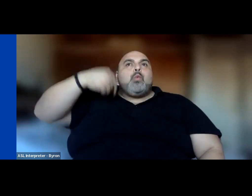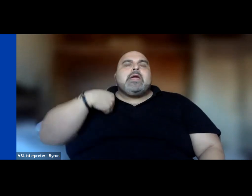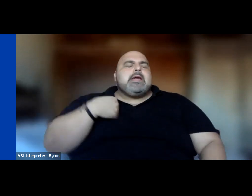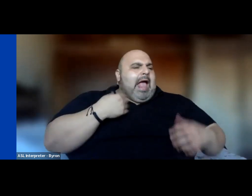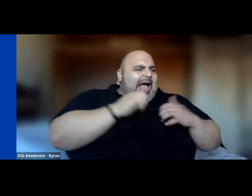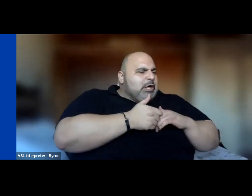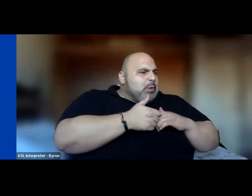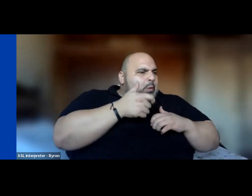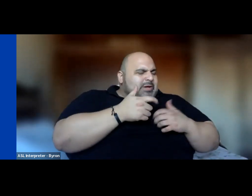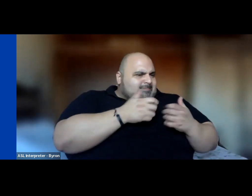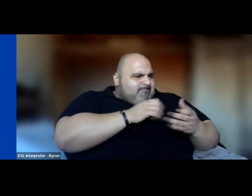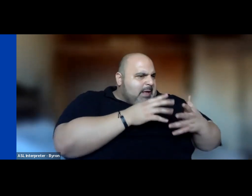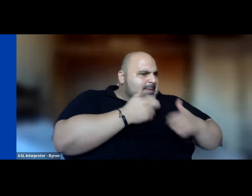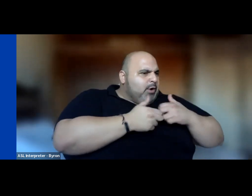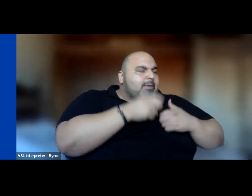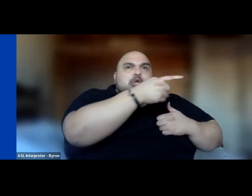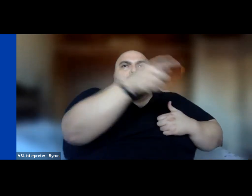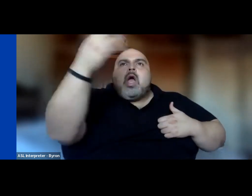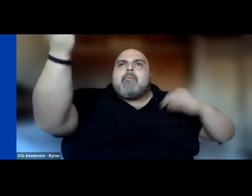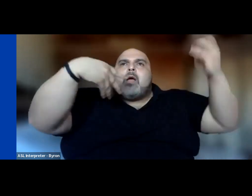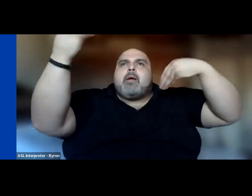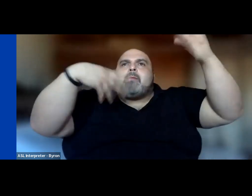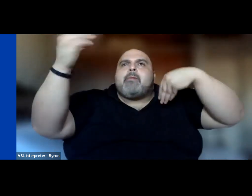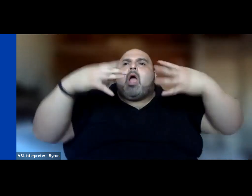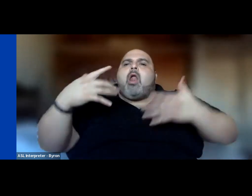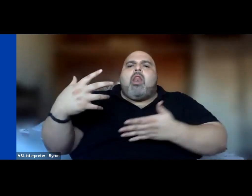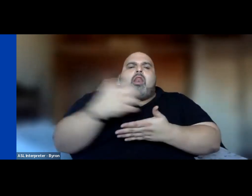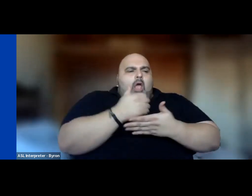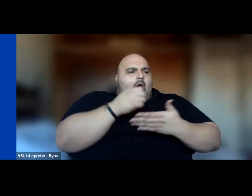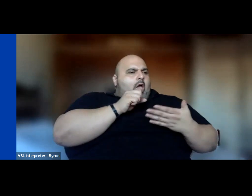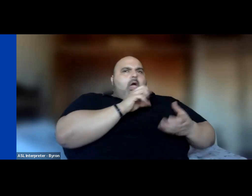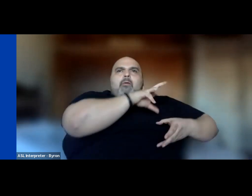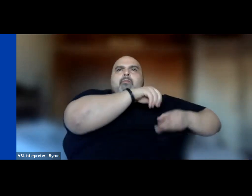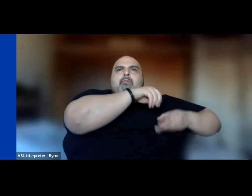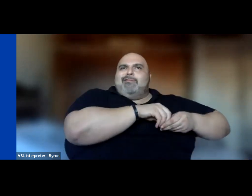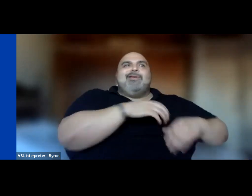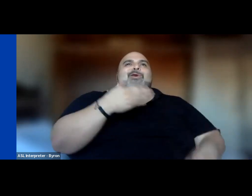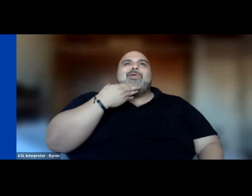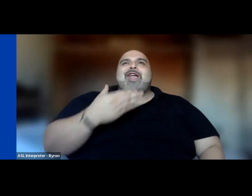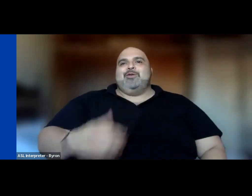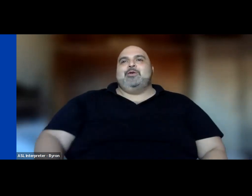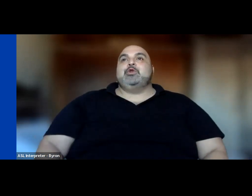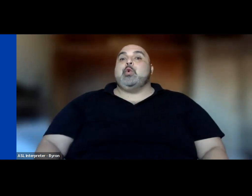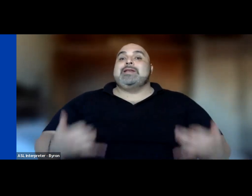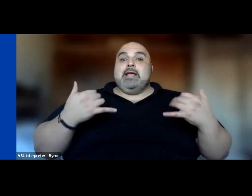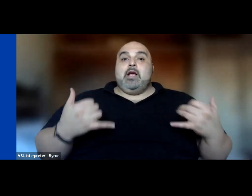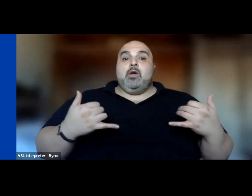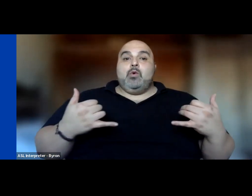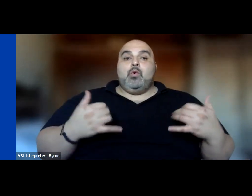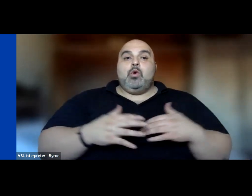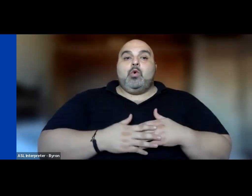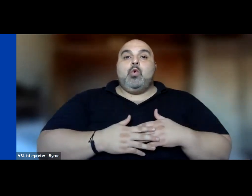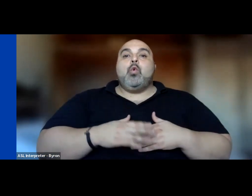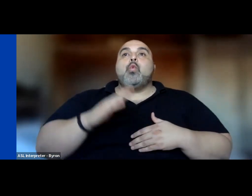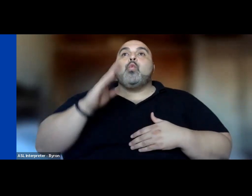address these issues at the state level. So thank you so much for that. Okay, so with that, at this point, we are